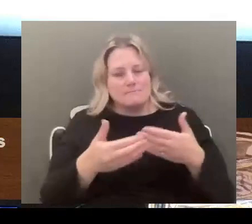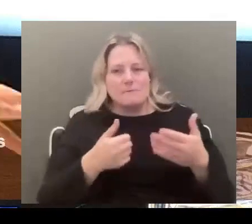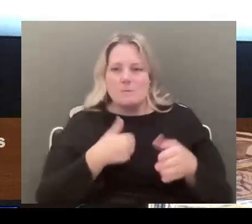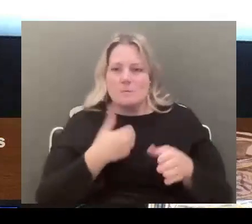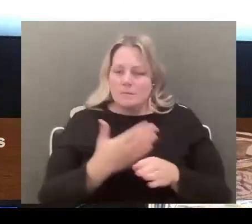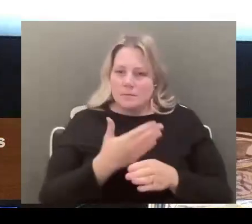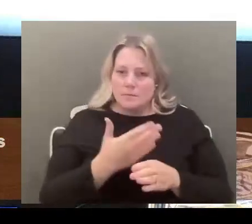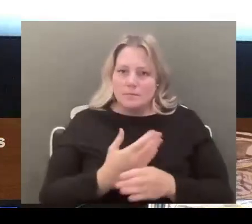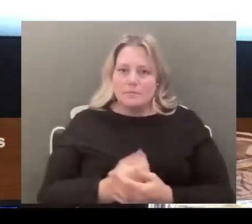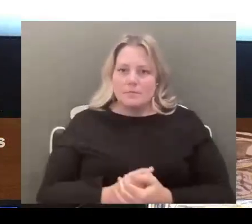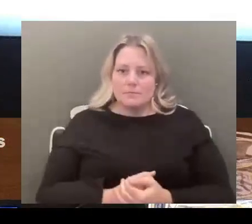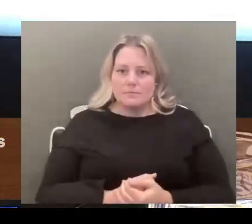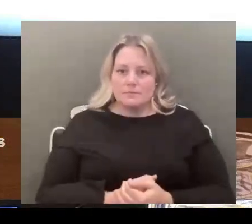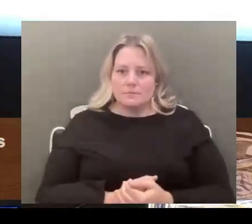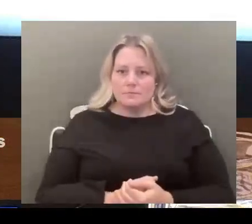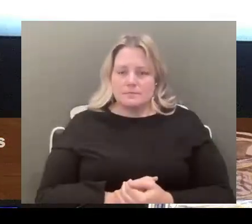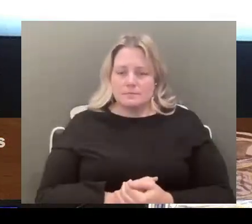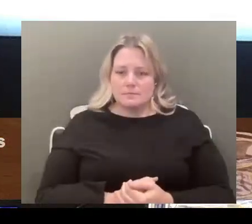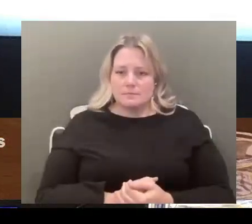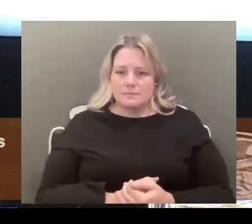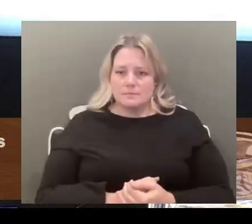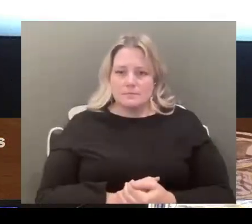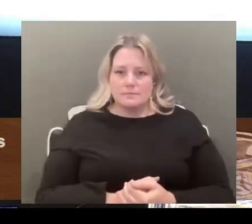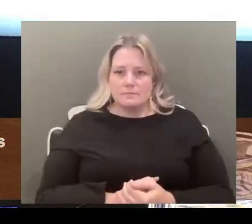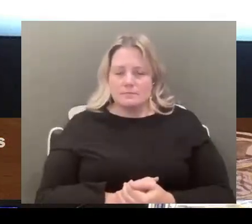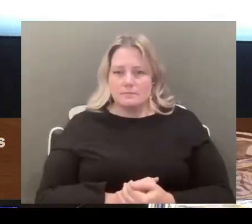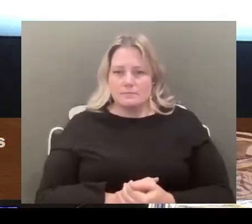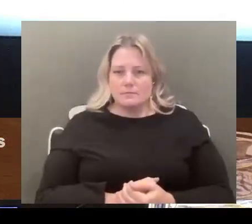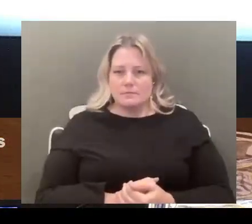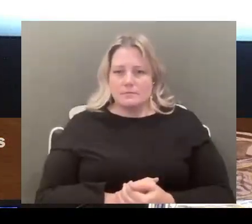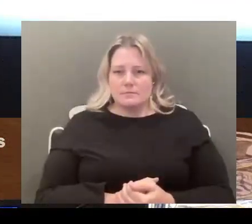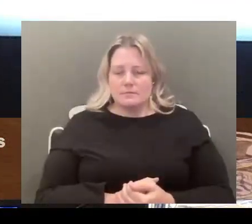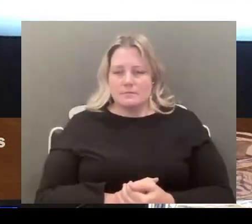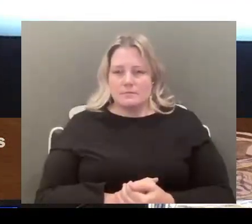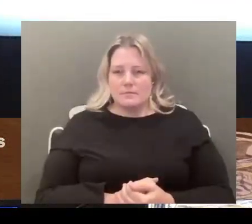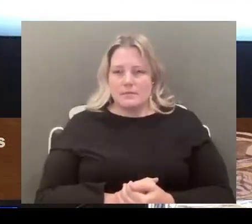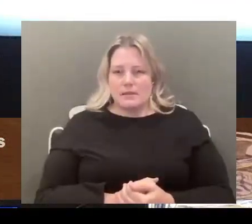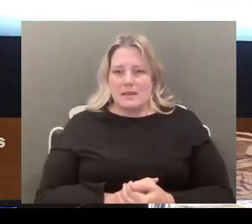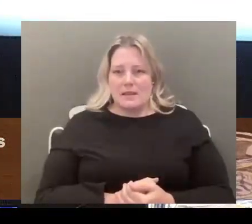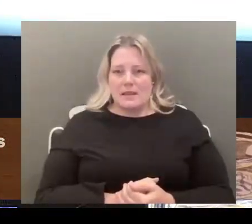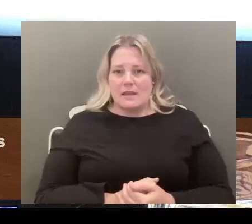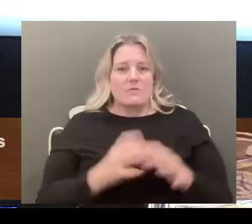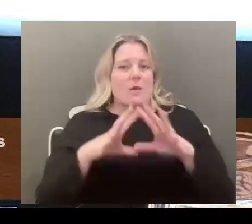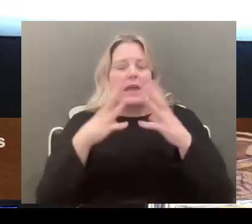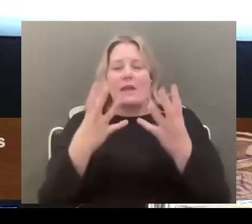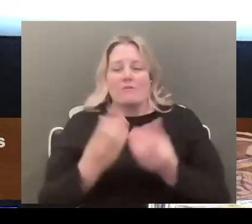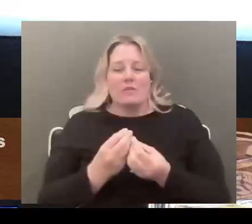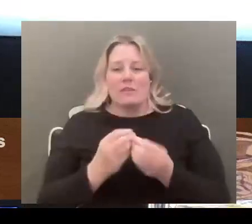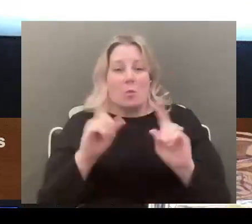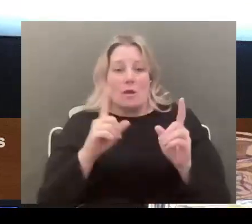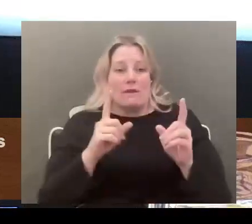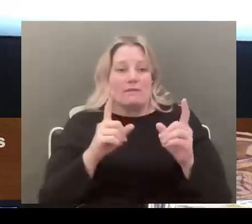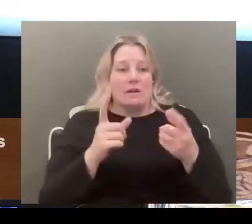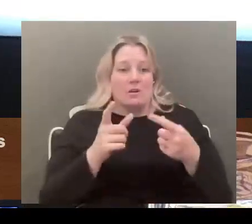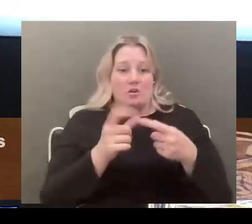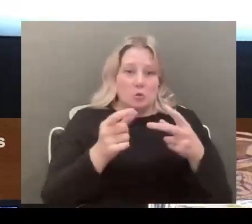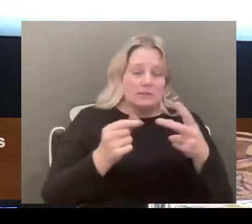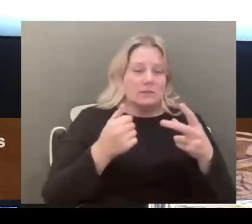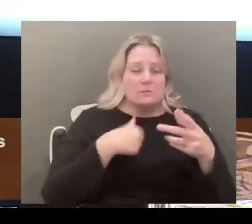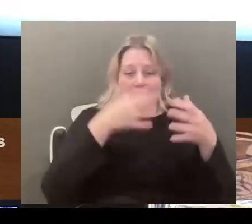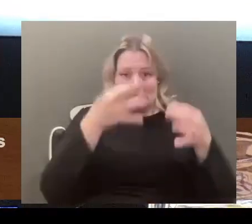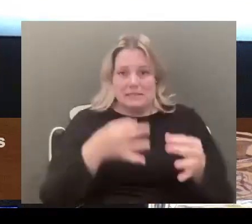and that needs to be done in everything, all the choices that I have the privilege of holding within my